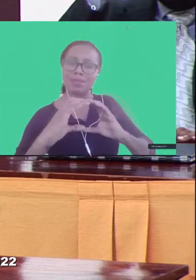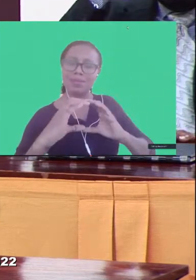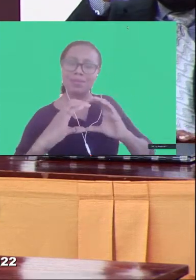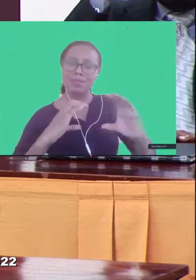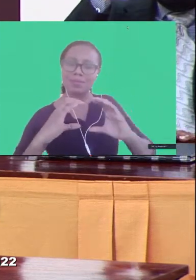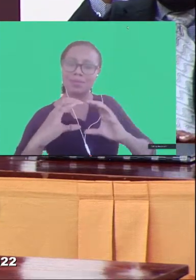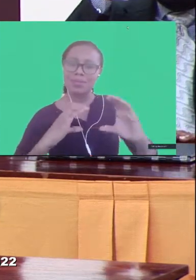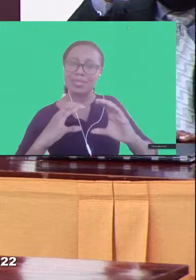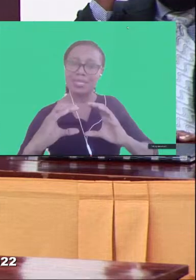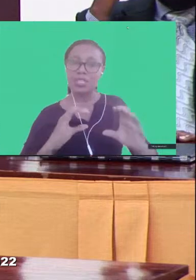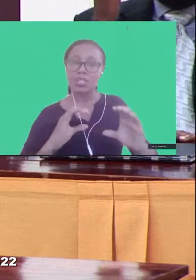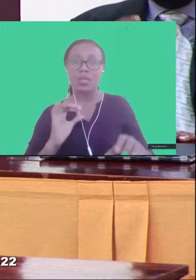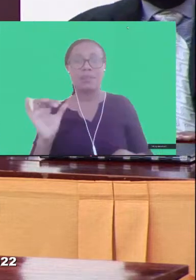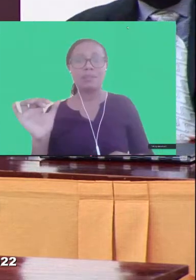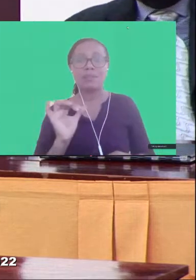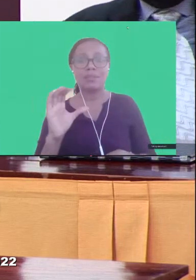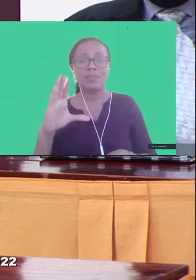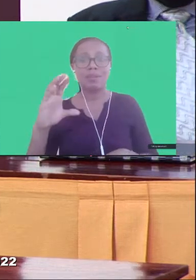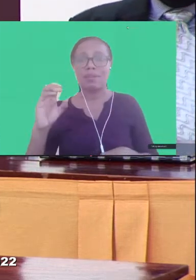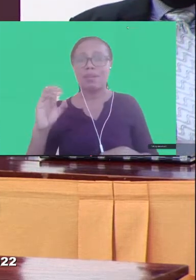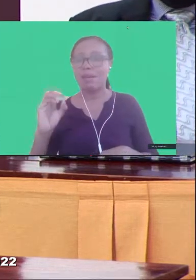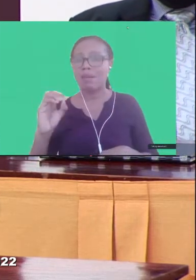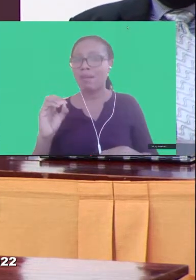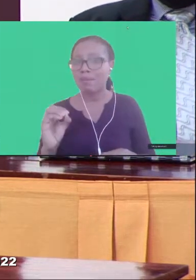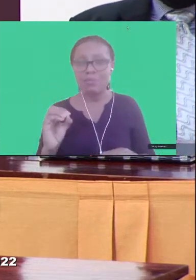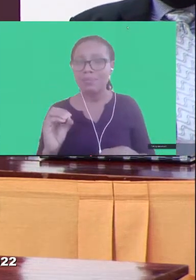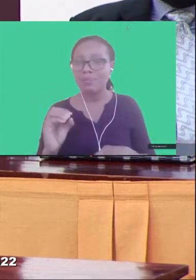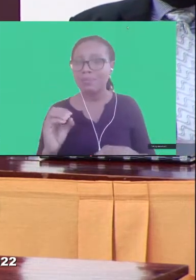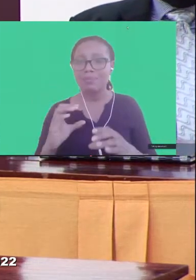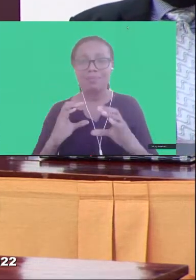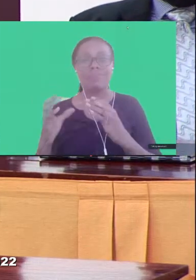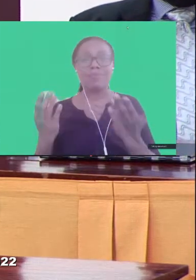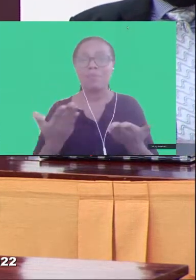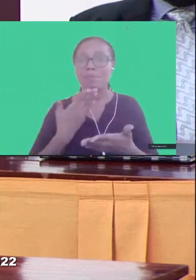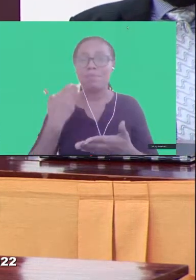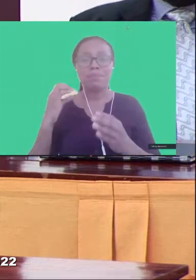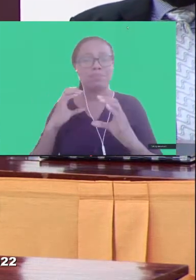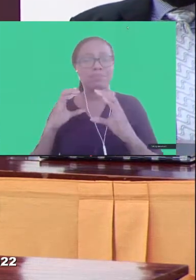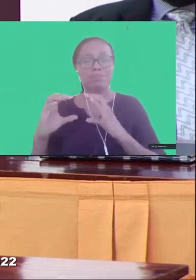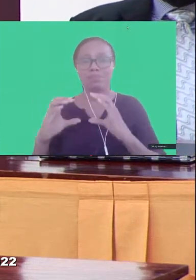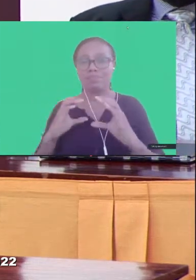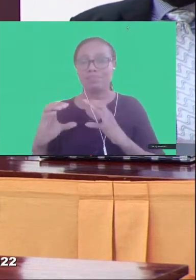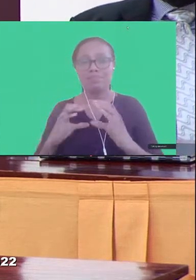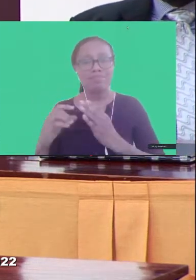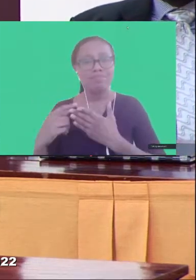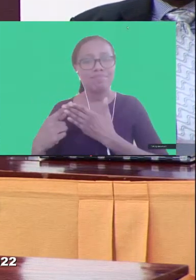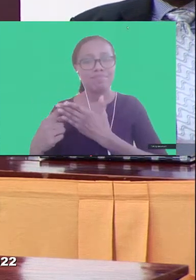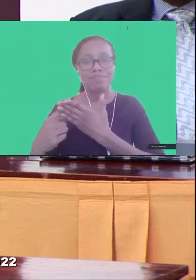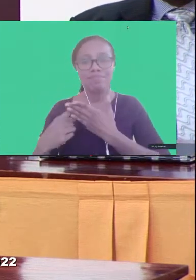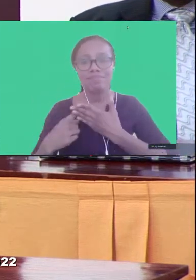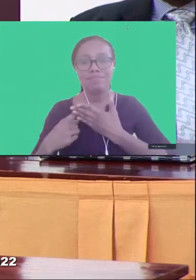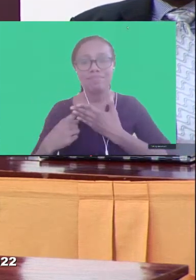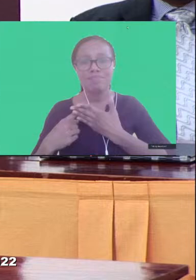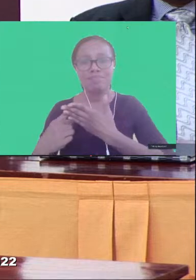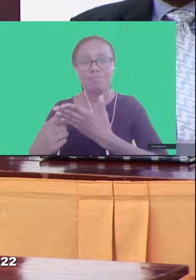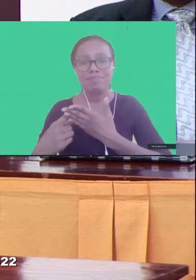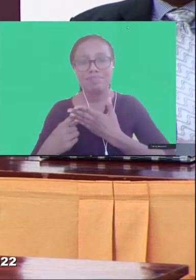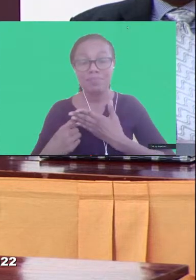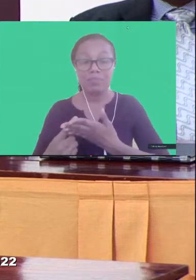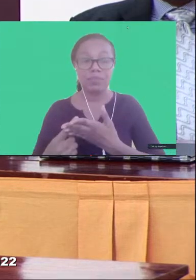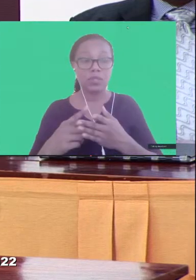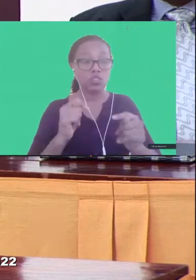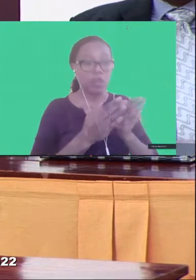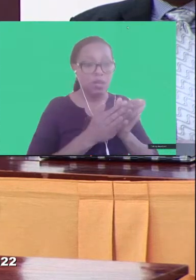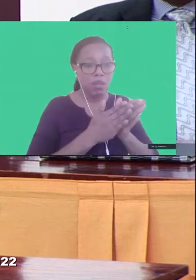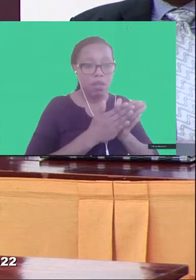Trinidad seeking to expand its offshore exploration near to the border and having made some significant discoveries over the last 2 years adjacent to the